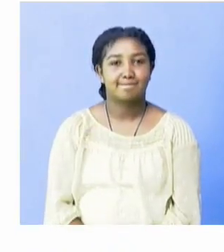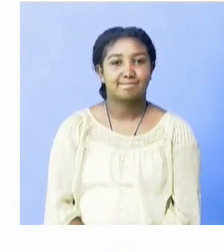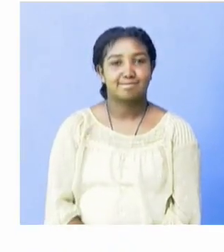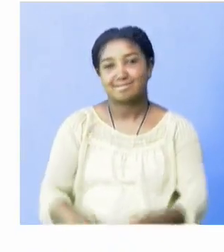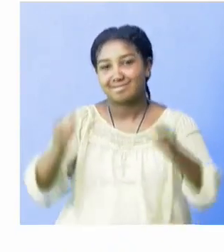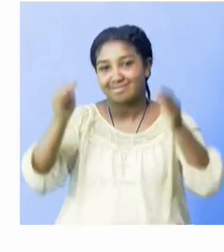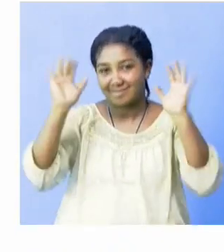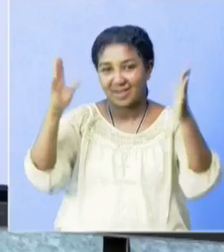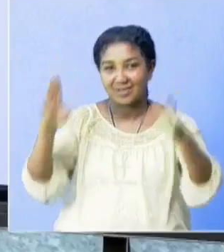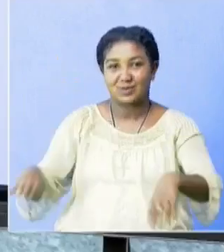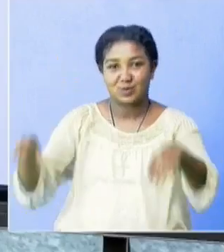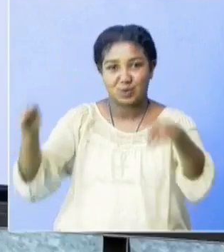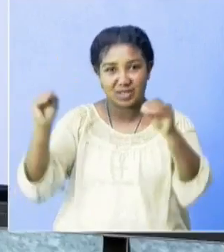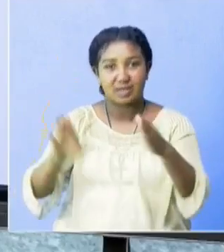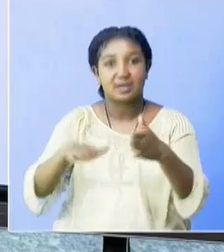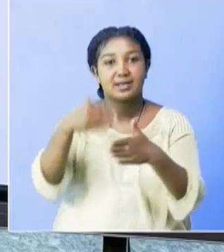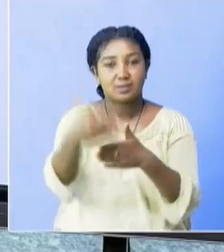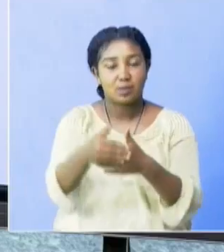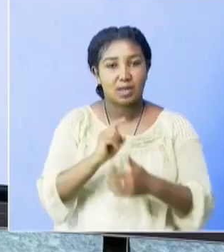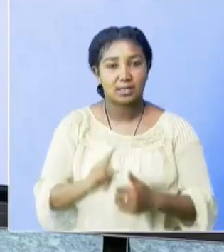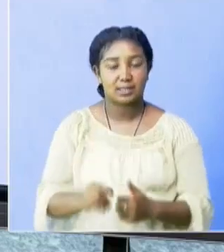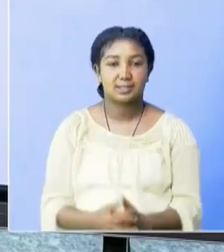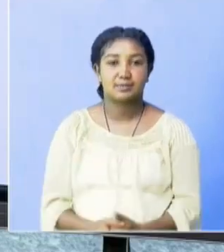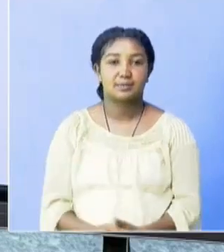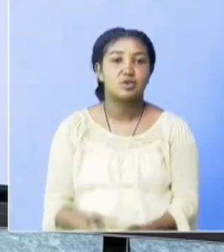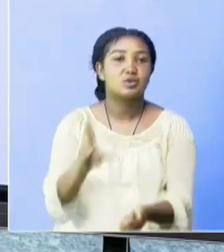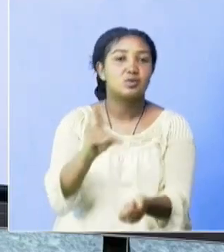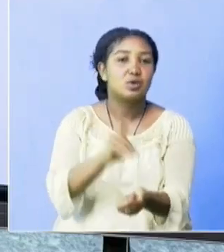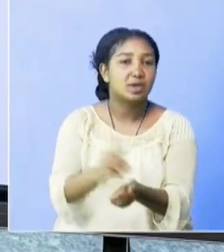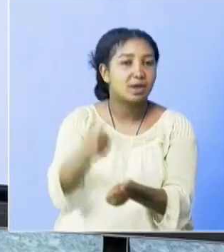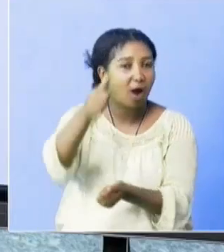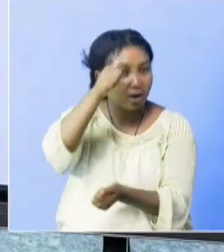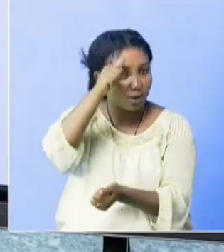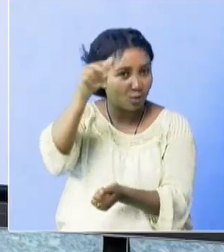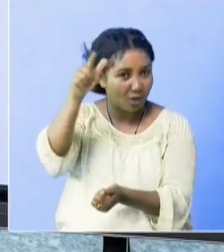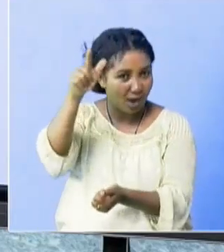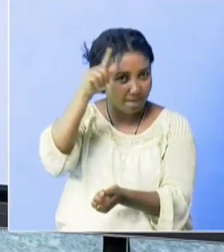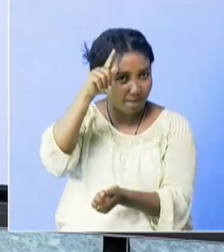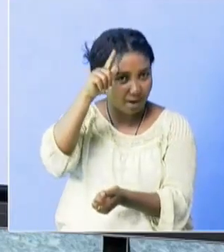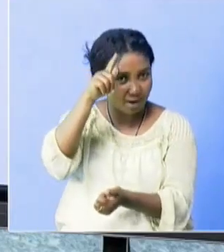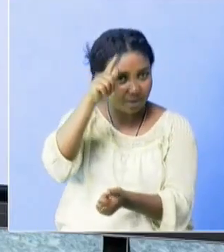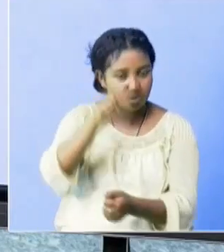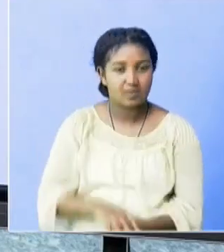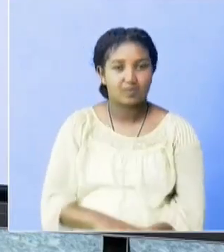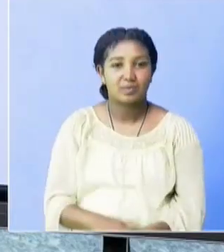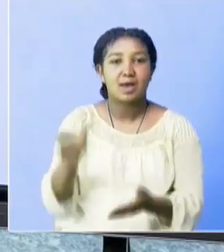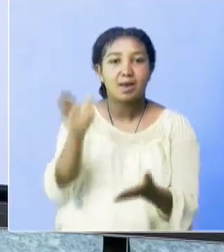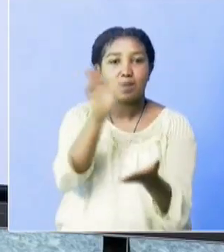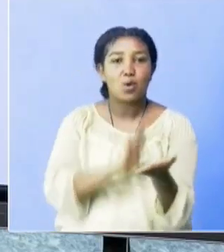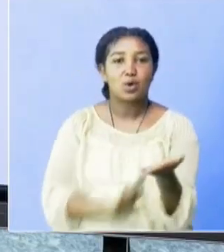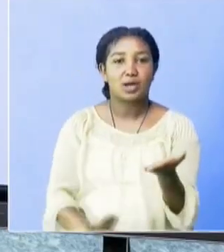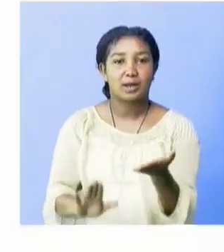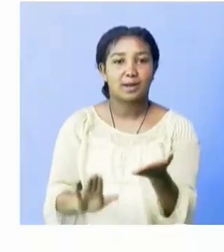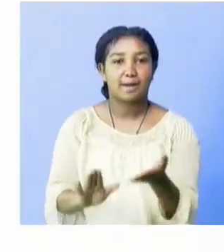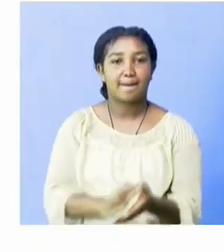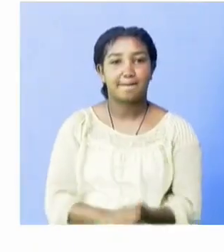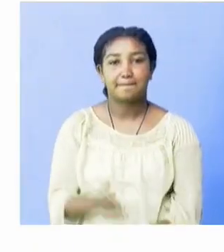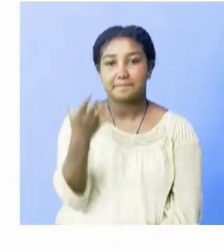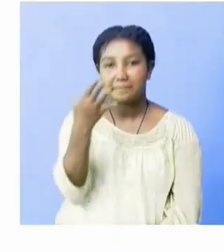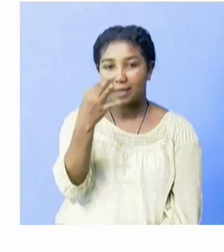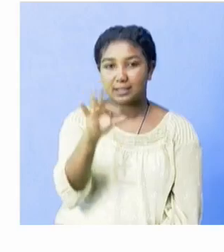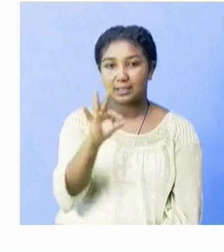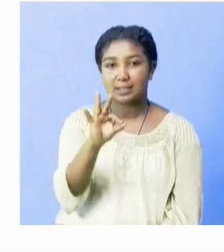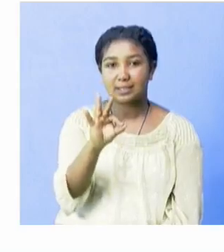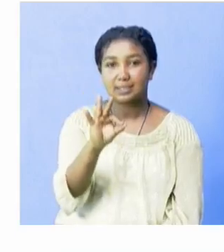Bravo, students. The next one is Dr. Aklilu. He was born in